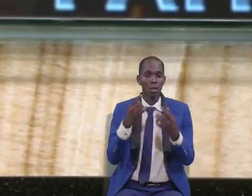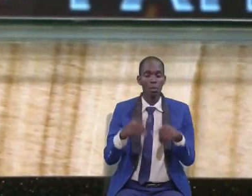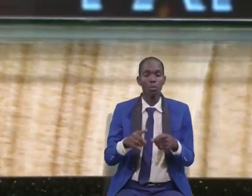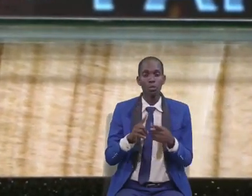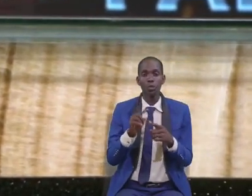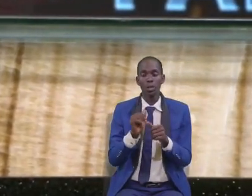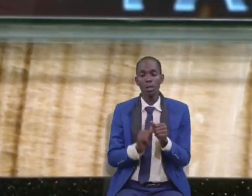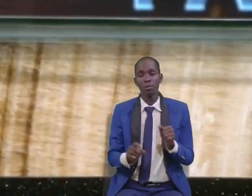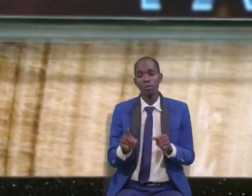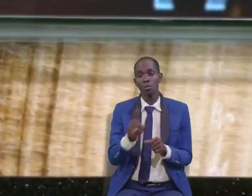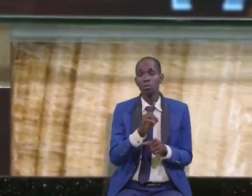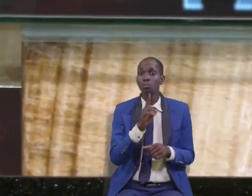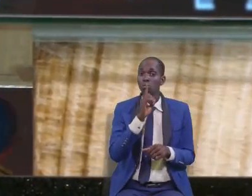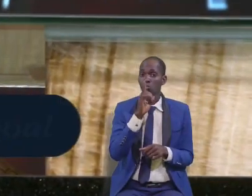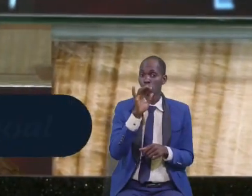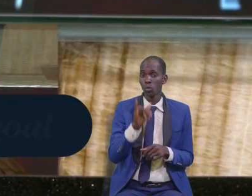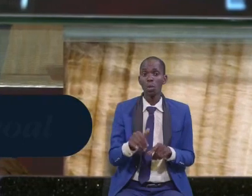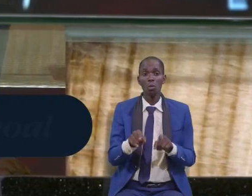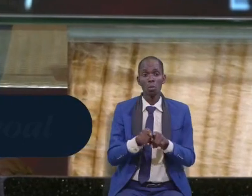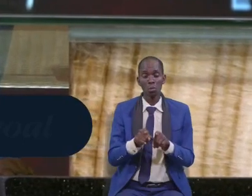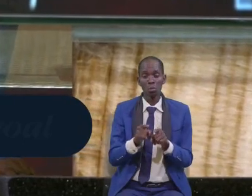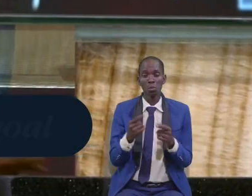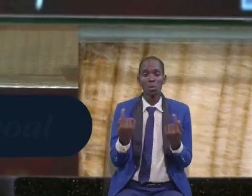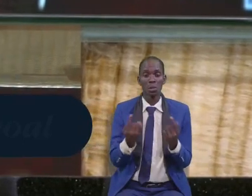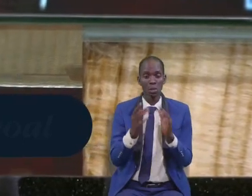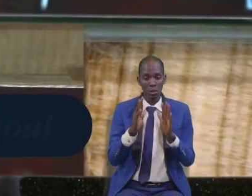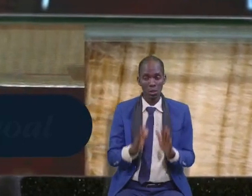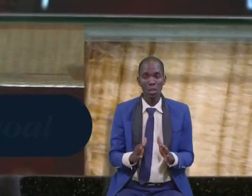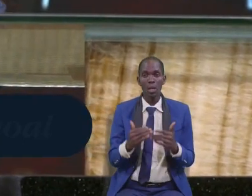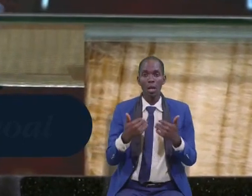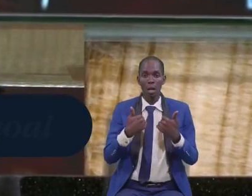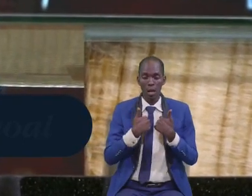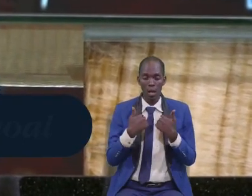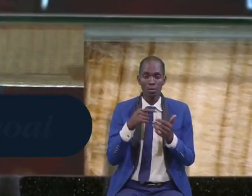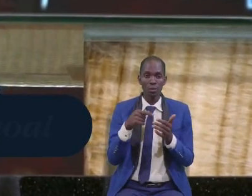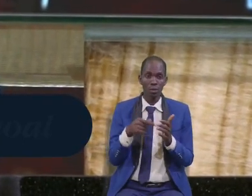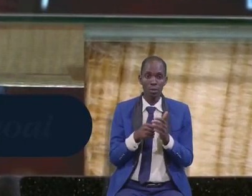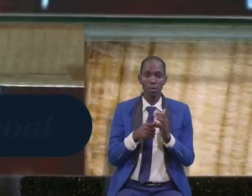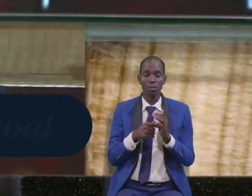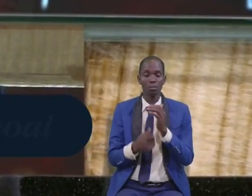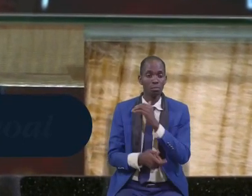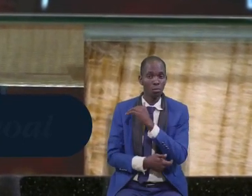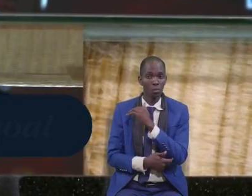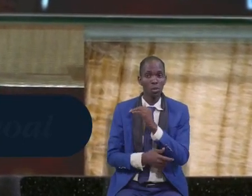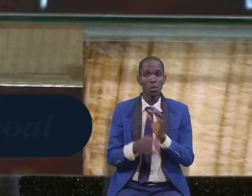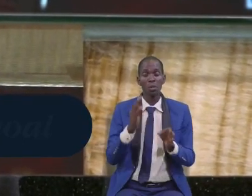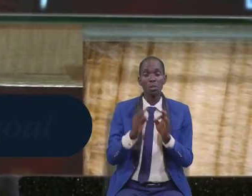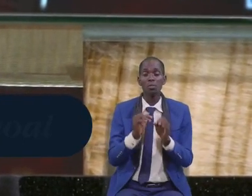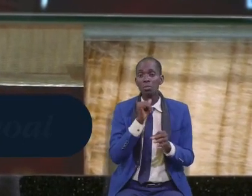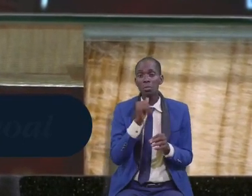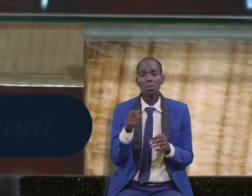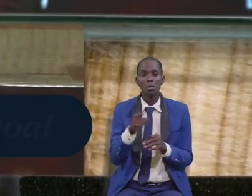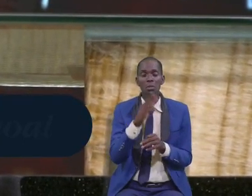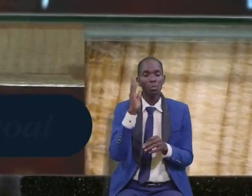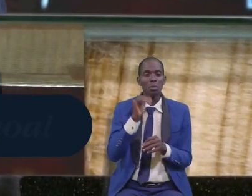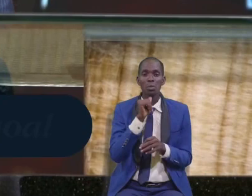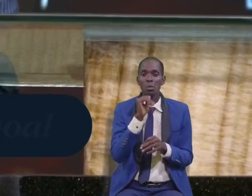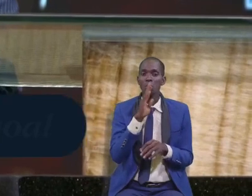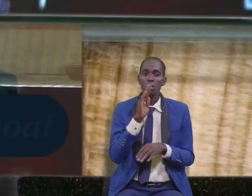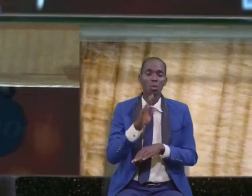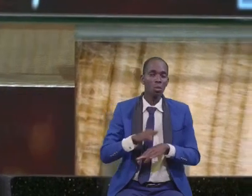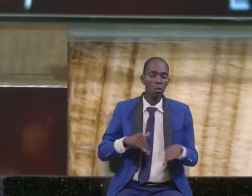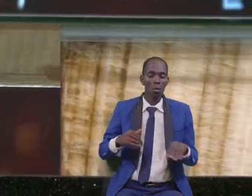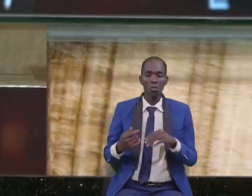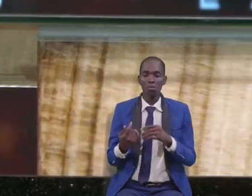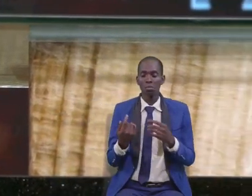everyone. Actually, even sinners have temptation. Otherwise, they'll not be called sinners. Otherwise, they'll not